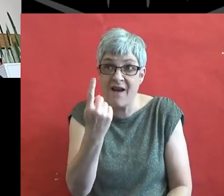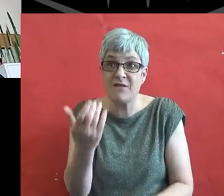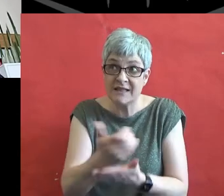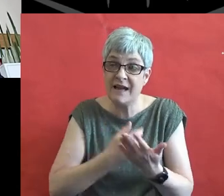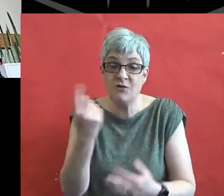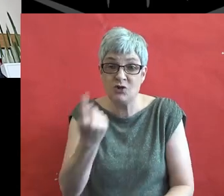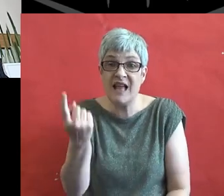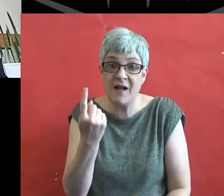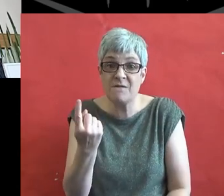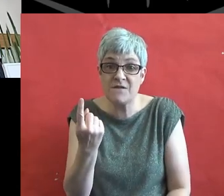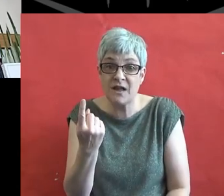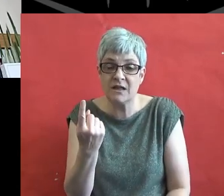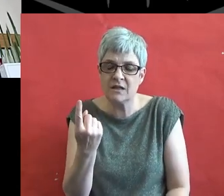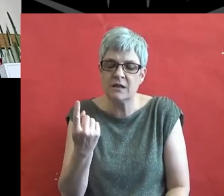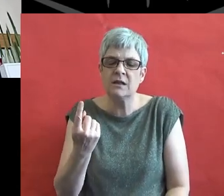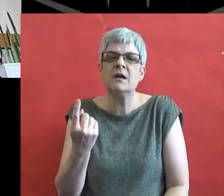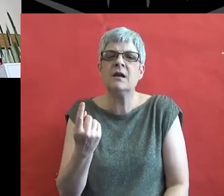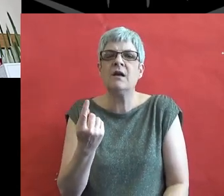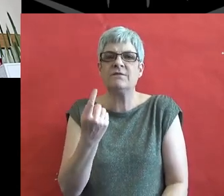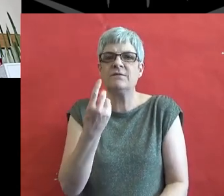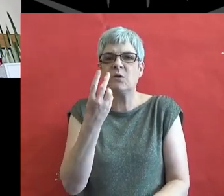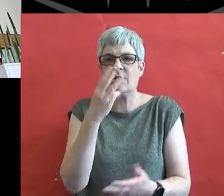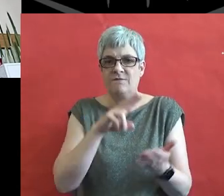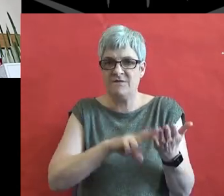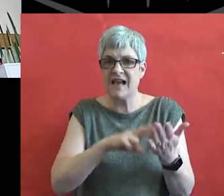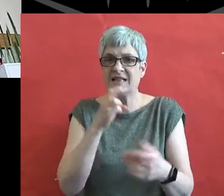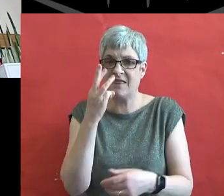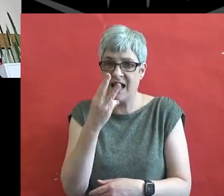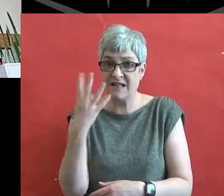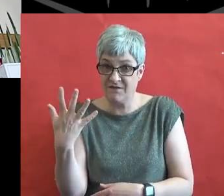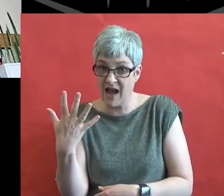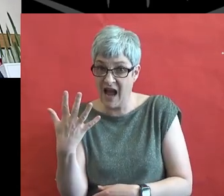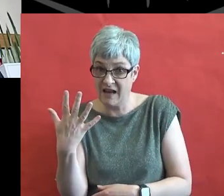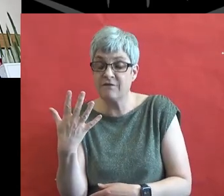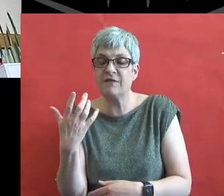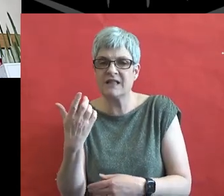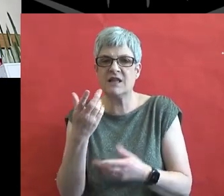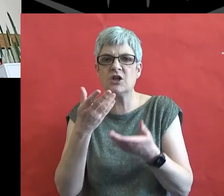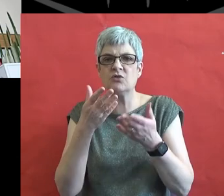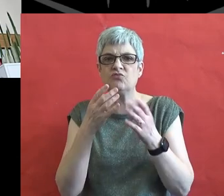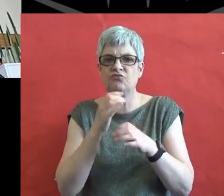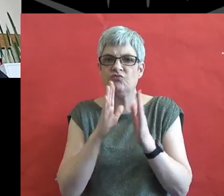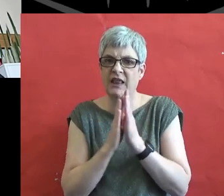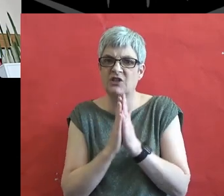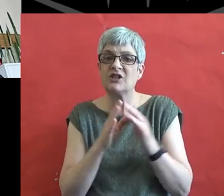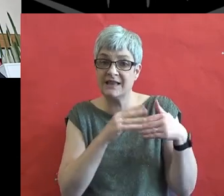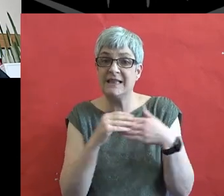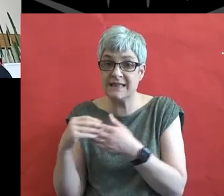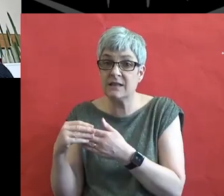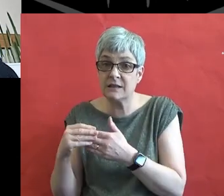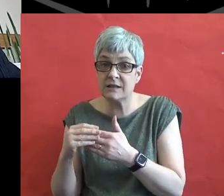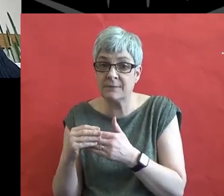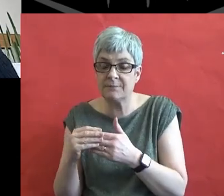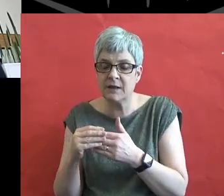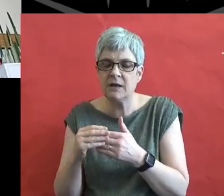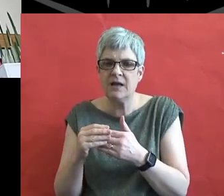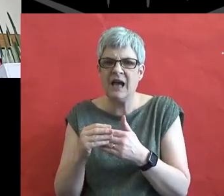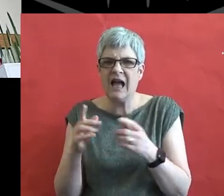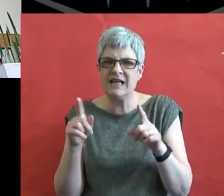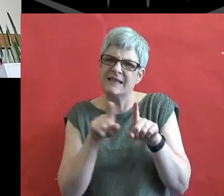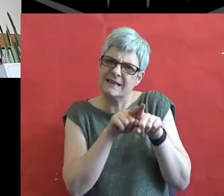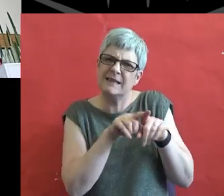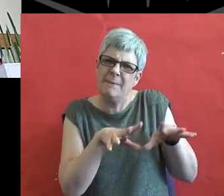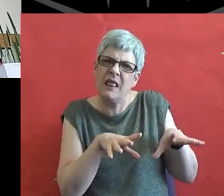yourself." Firstly, at verse 35, it's the religious leaders. And there are echoes of the temptations